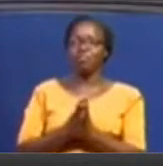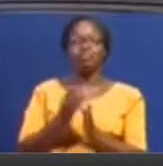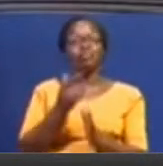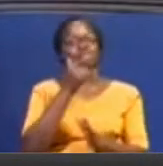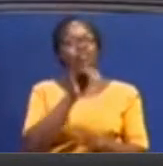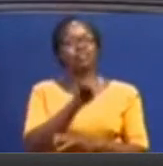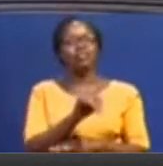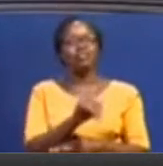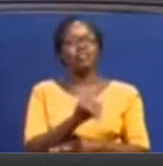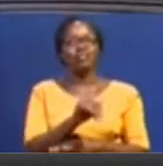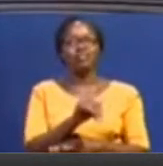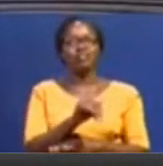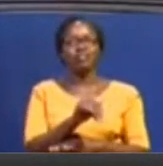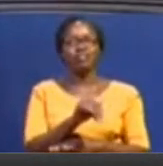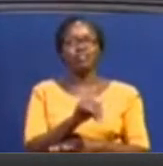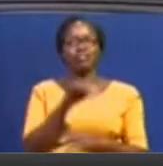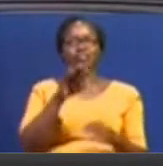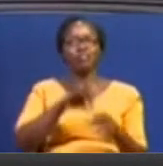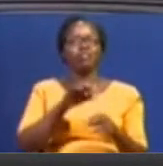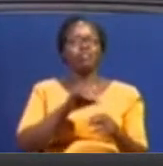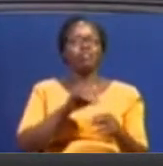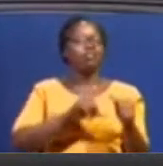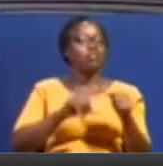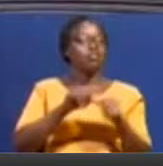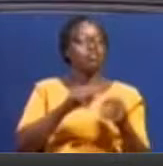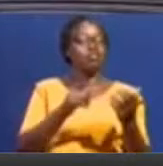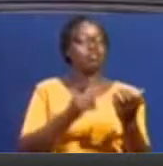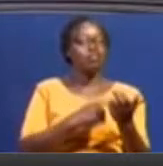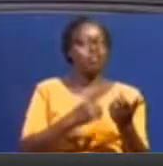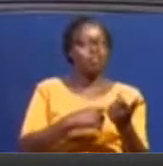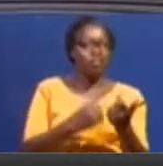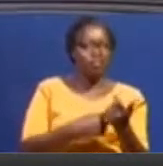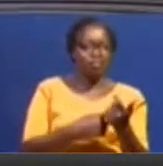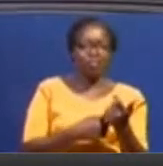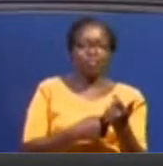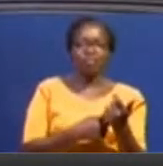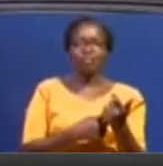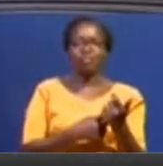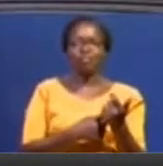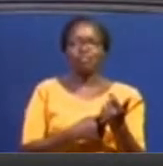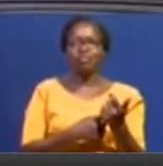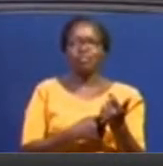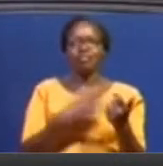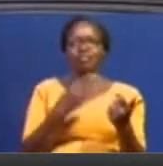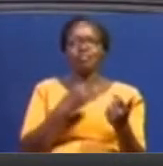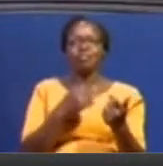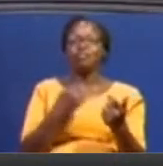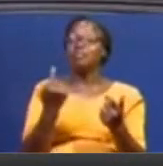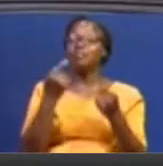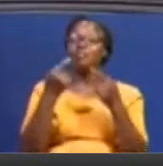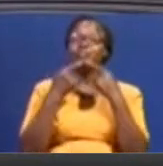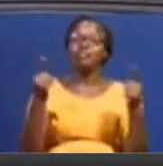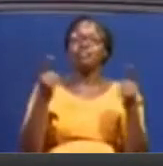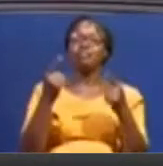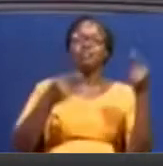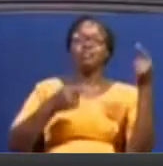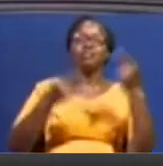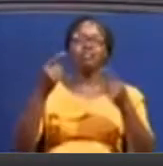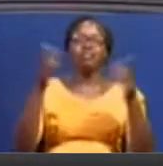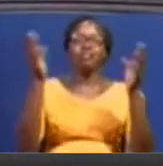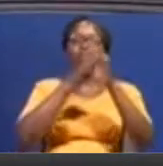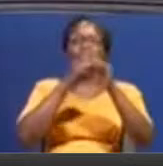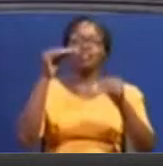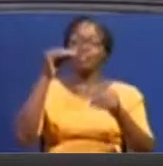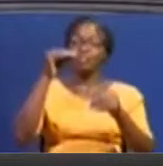that elections is also about numbers, it's about counting, and we only declare the winner of a